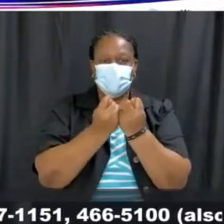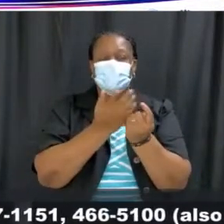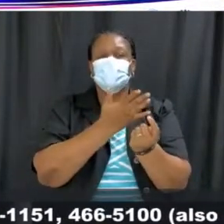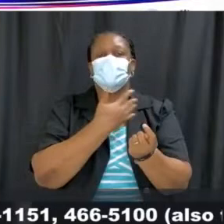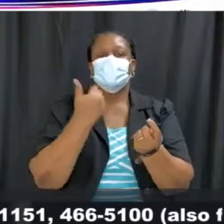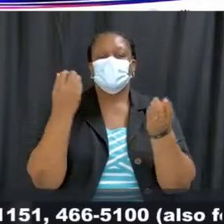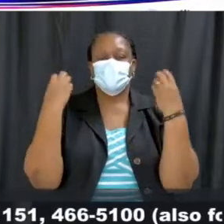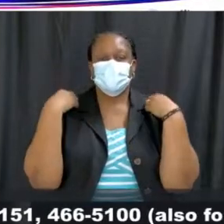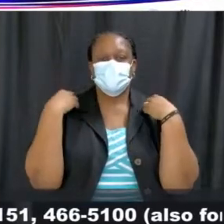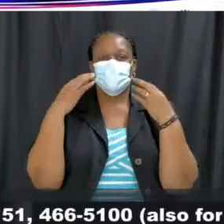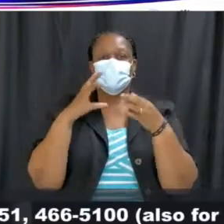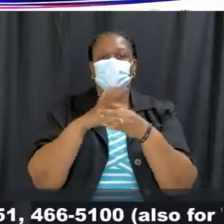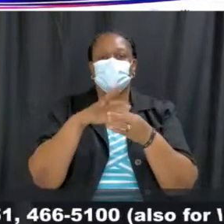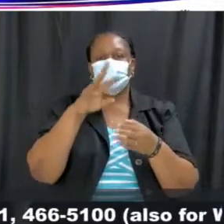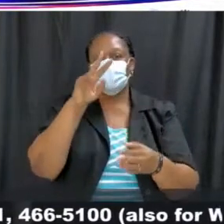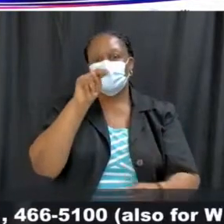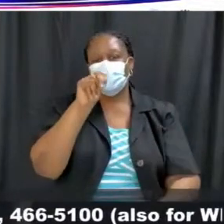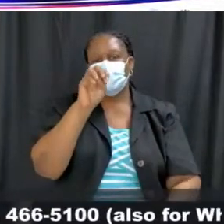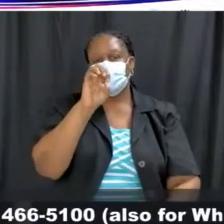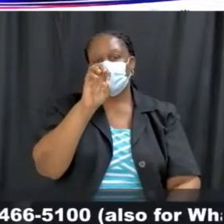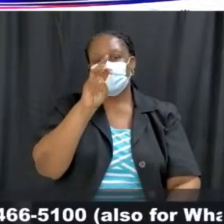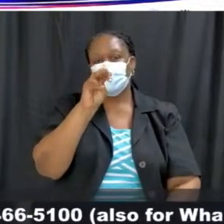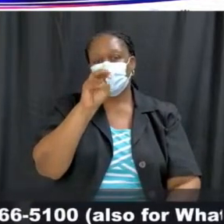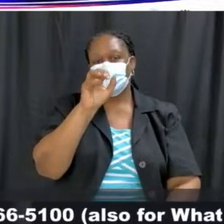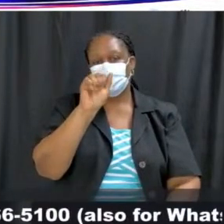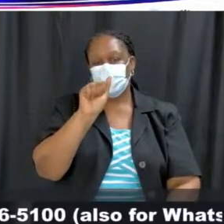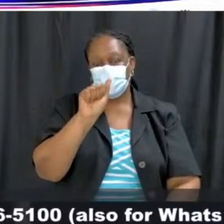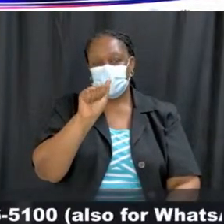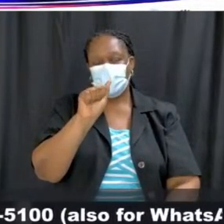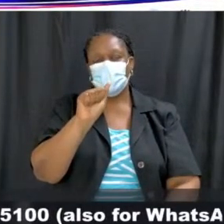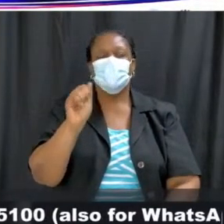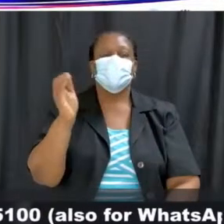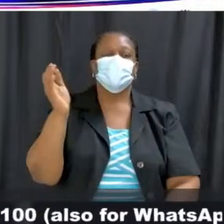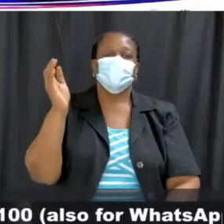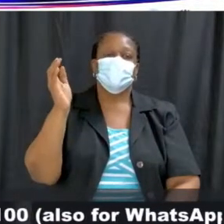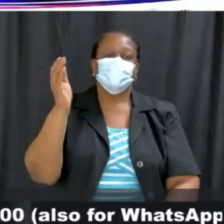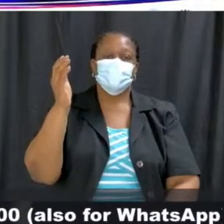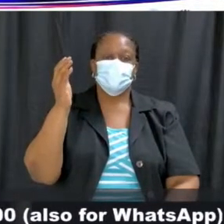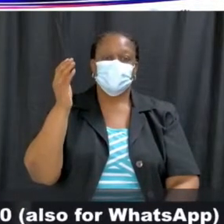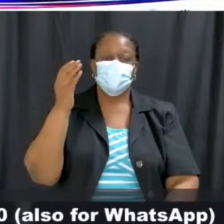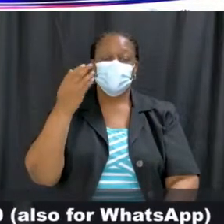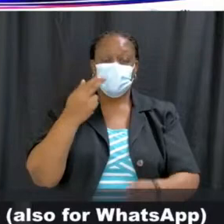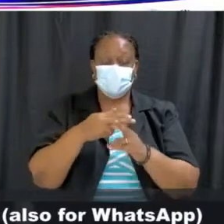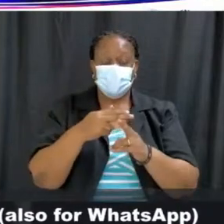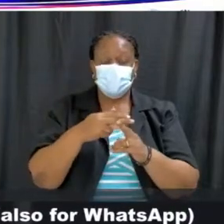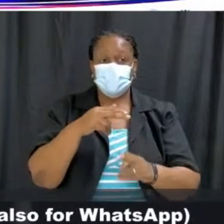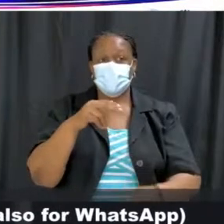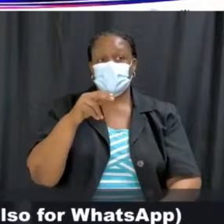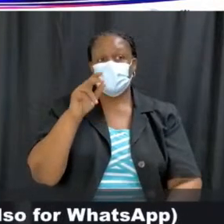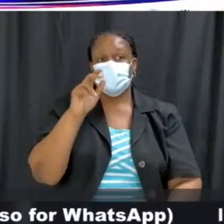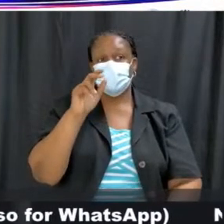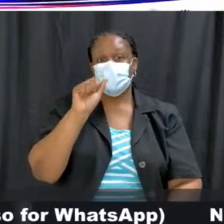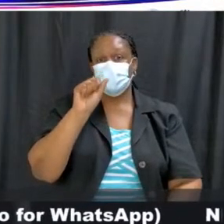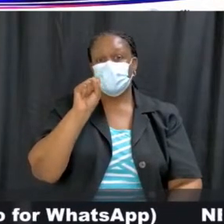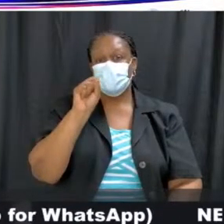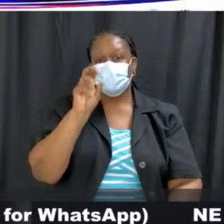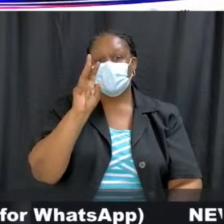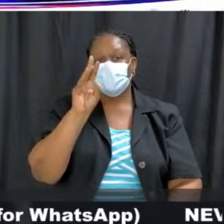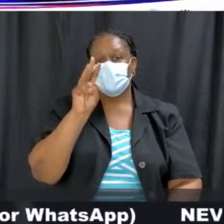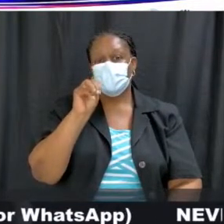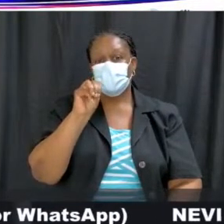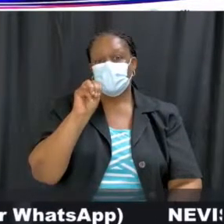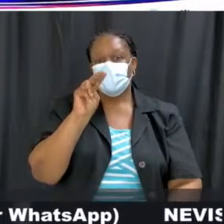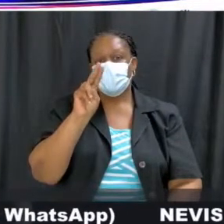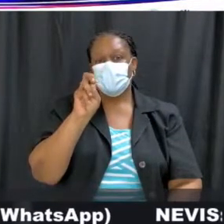Coordinator at the National Emergency Management Agency, NEMA, to give his presentation.